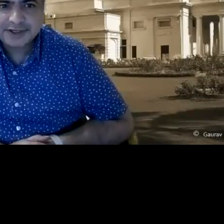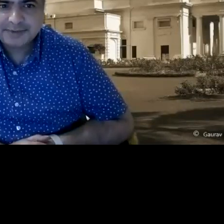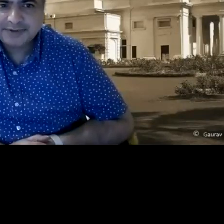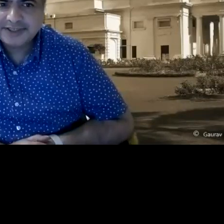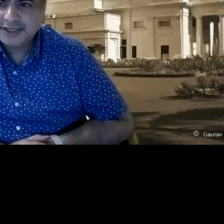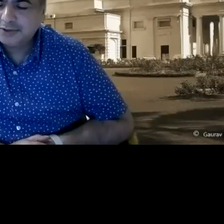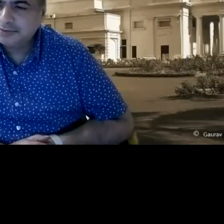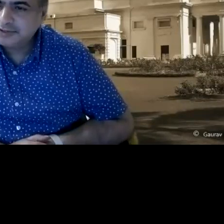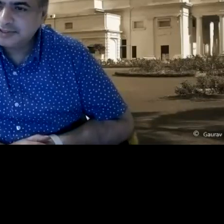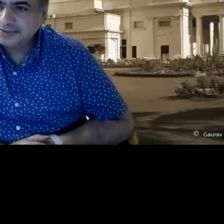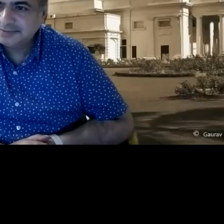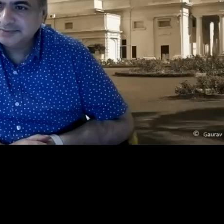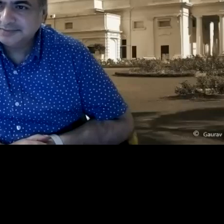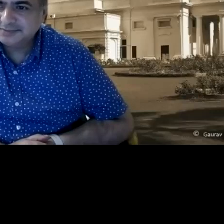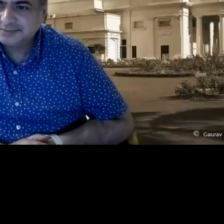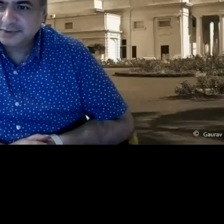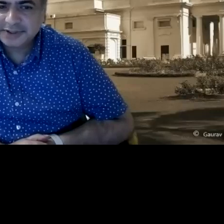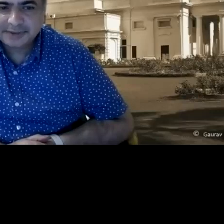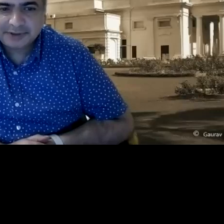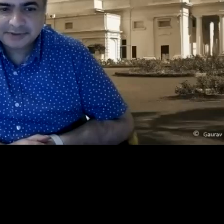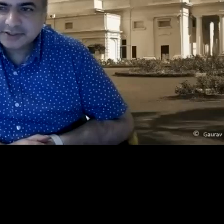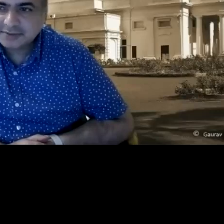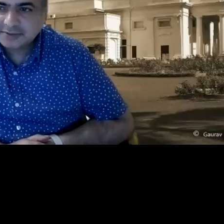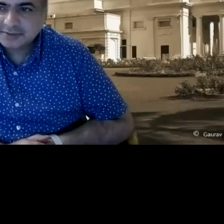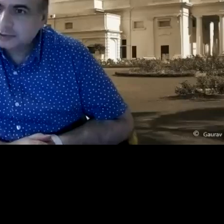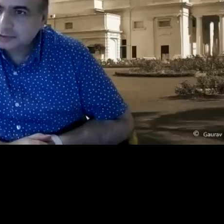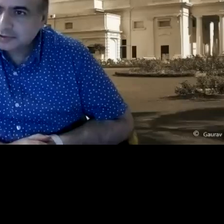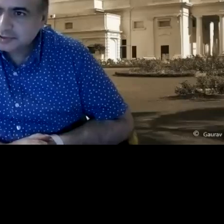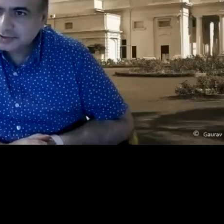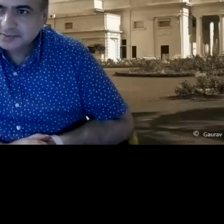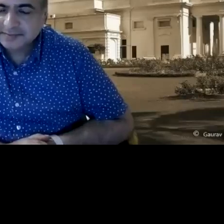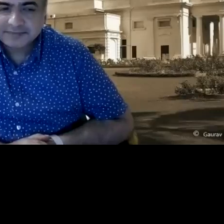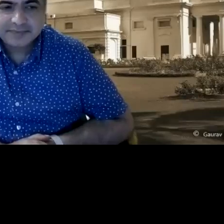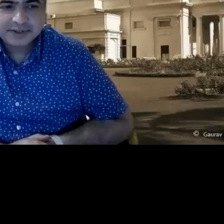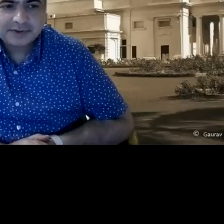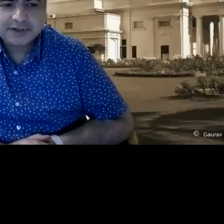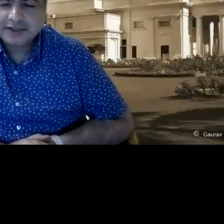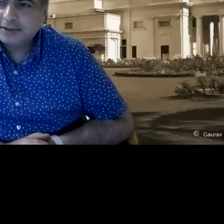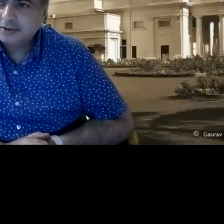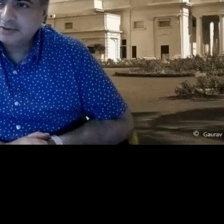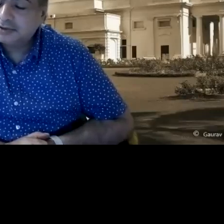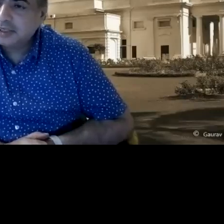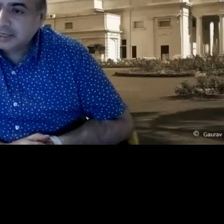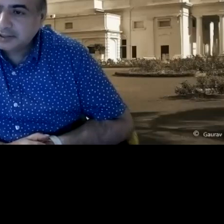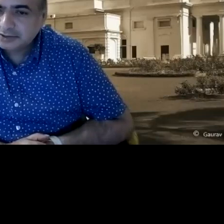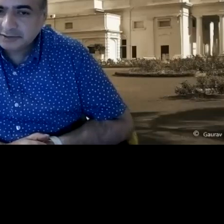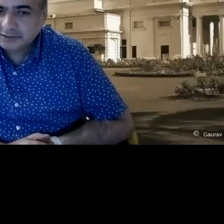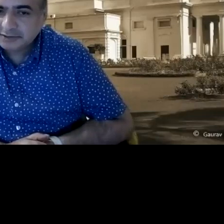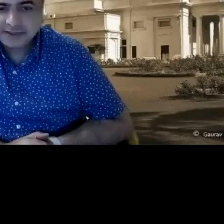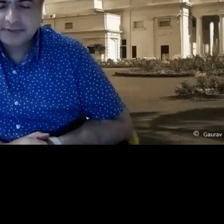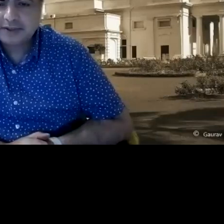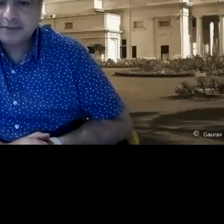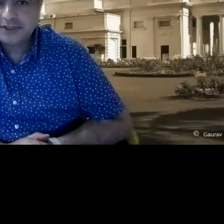because talking about Delhi University, talking about this particular course, talking about the idea